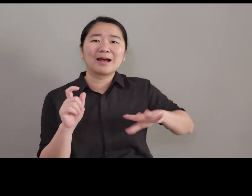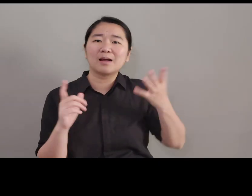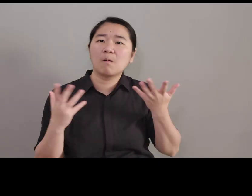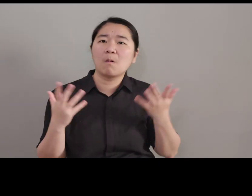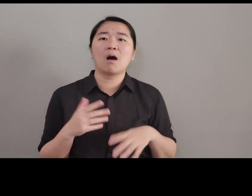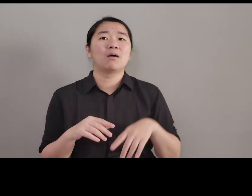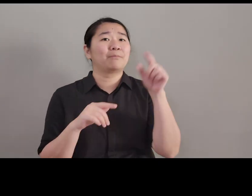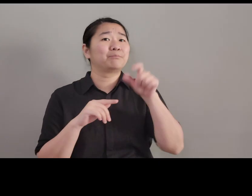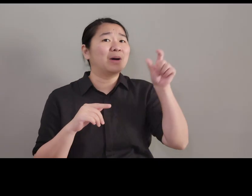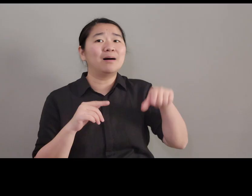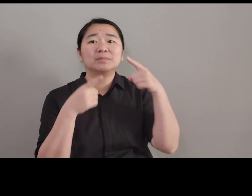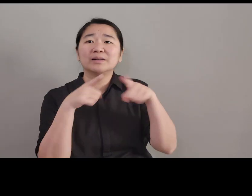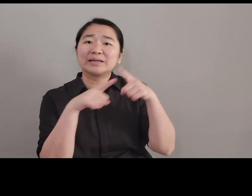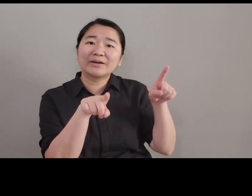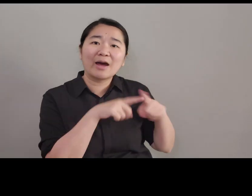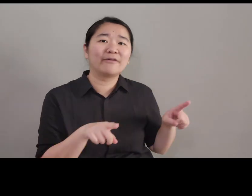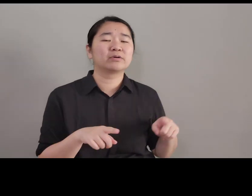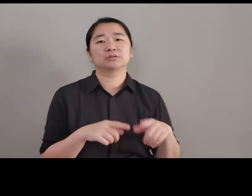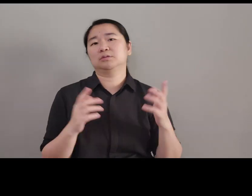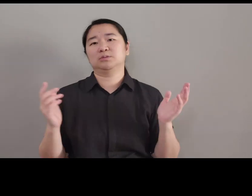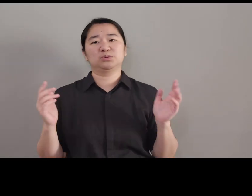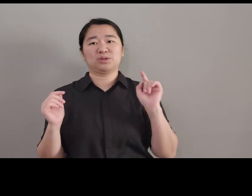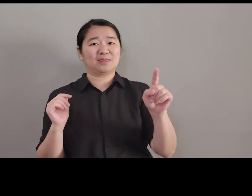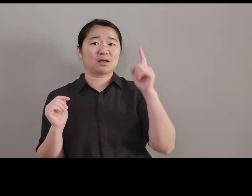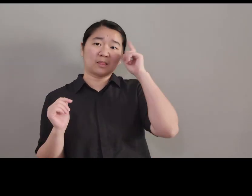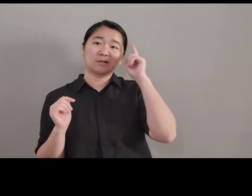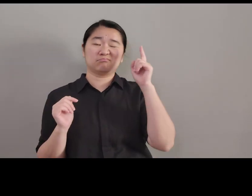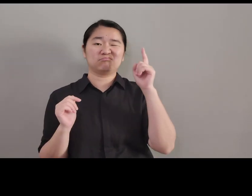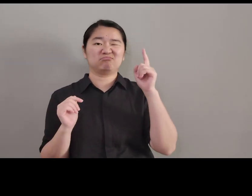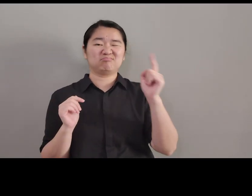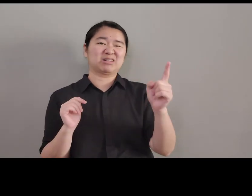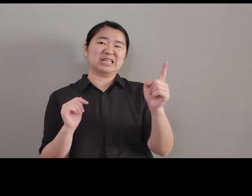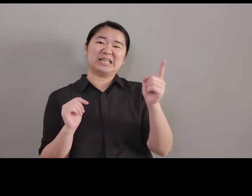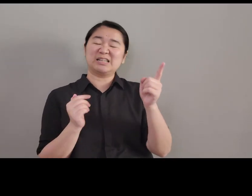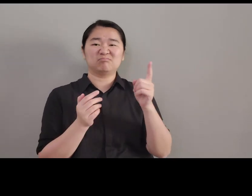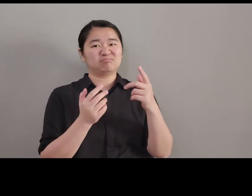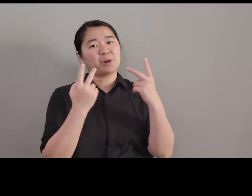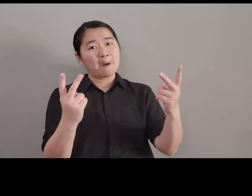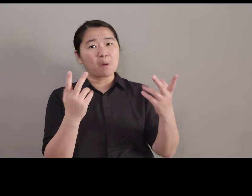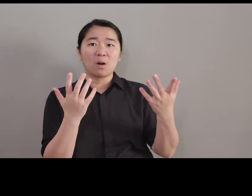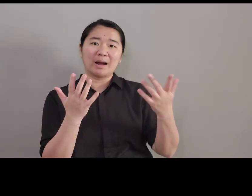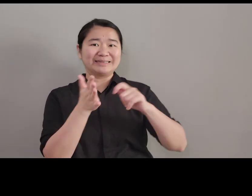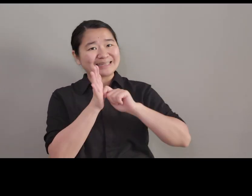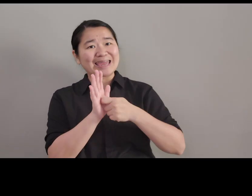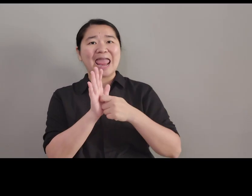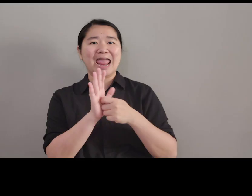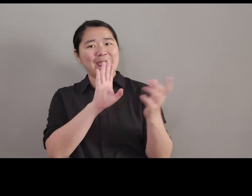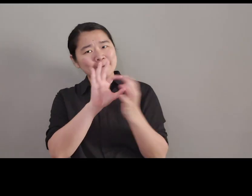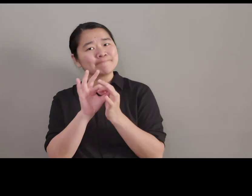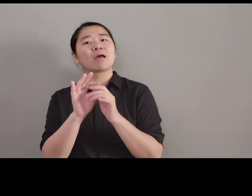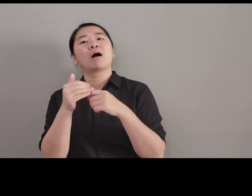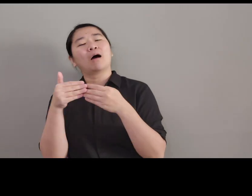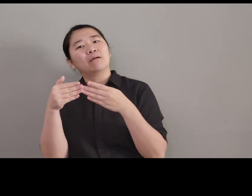within people, I think is a key to drive accessibility forward. Like unless people understand